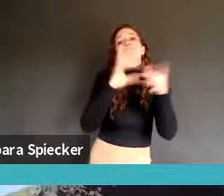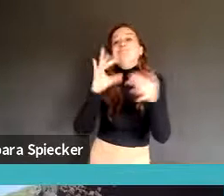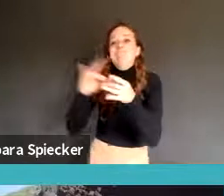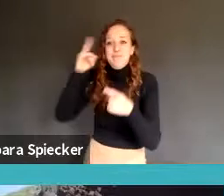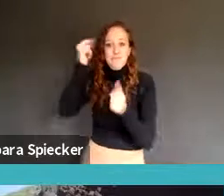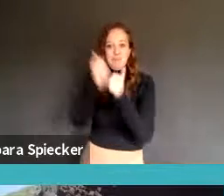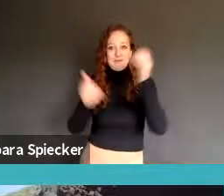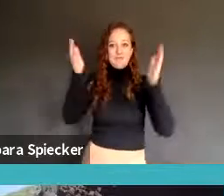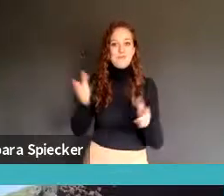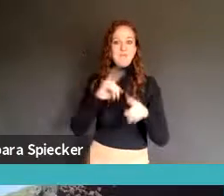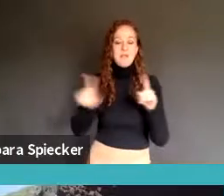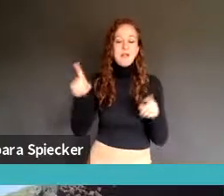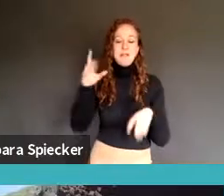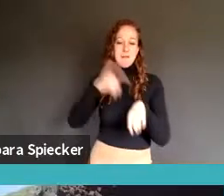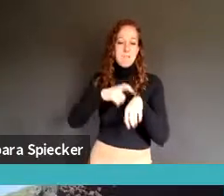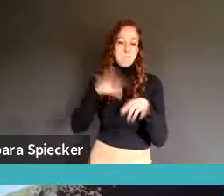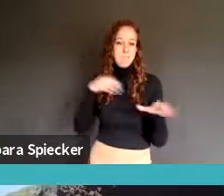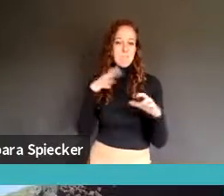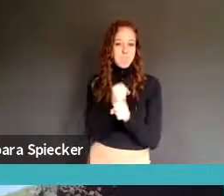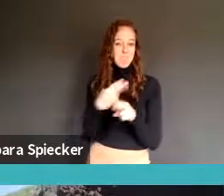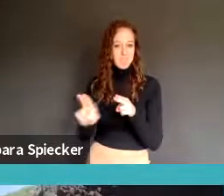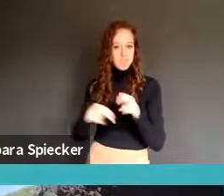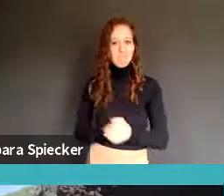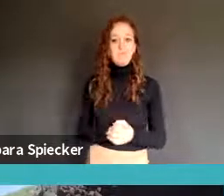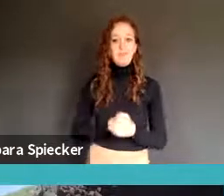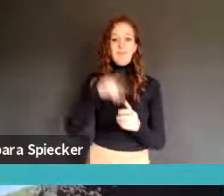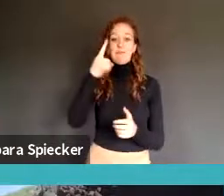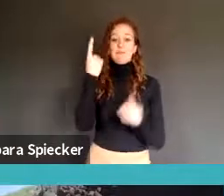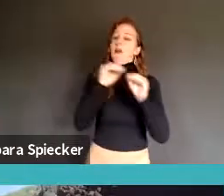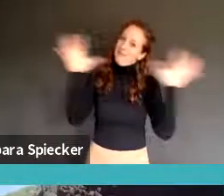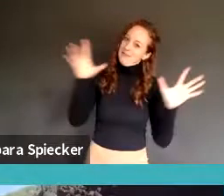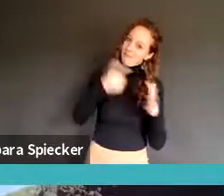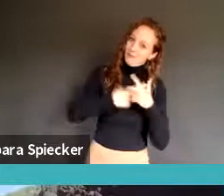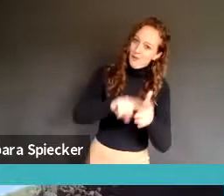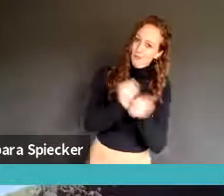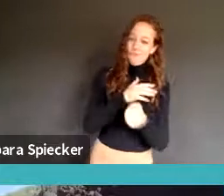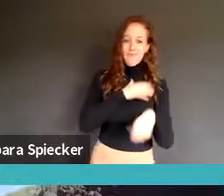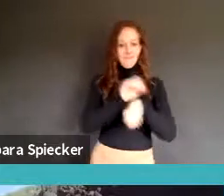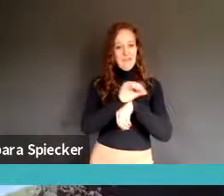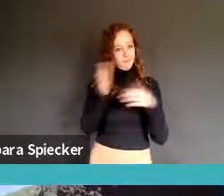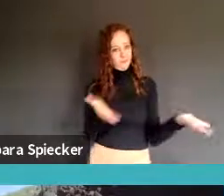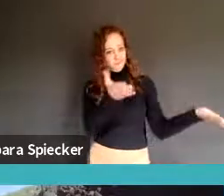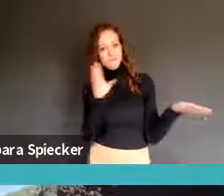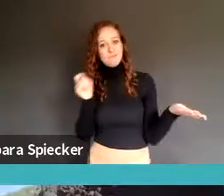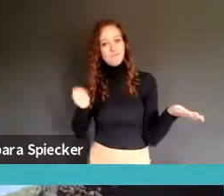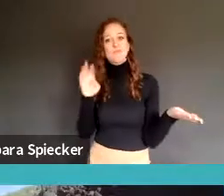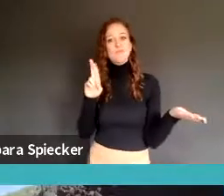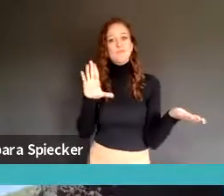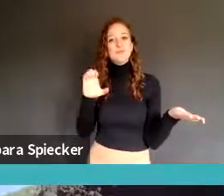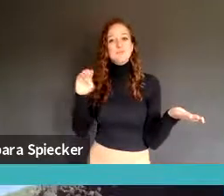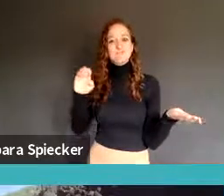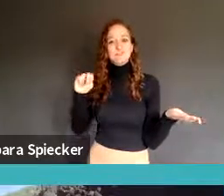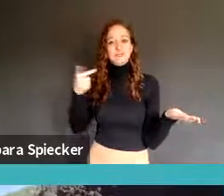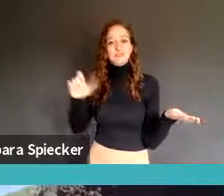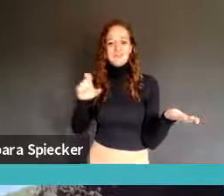people in my life who helped me get where I am today. I have lots of things to say about each one, but for time's sake, I'll keep it brief. Of